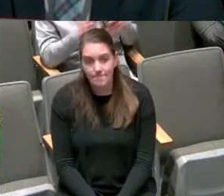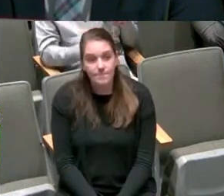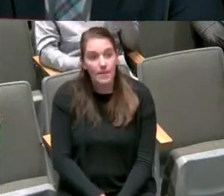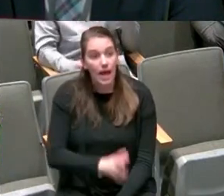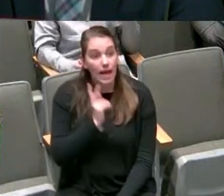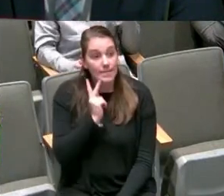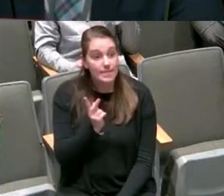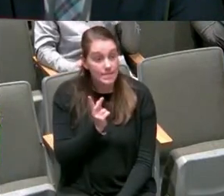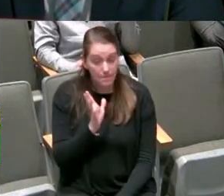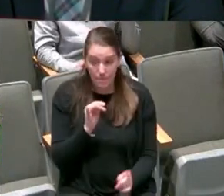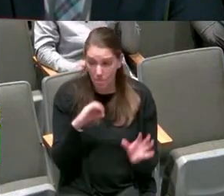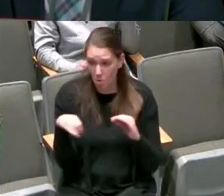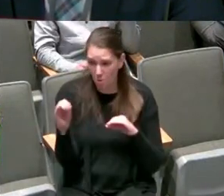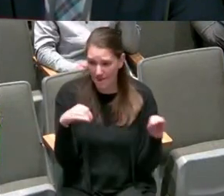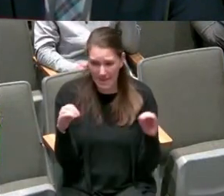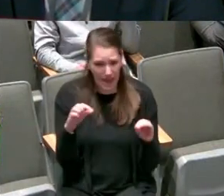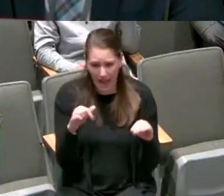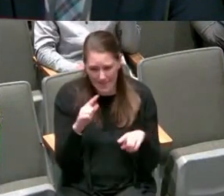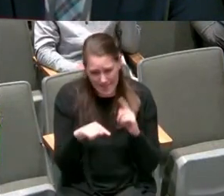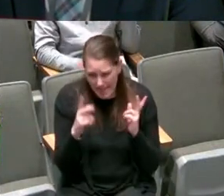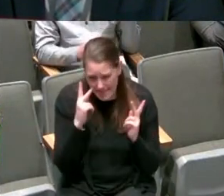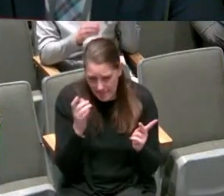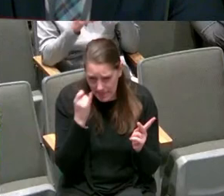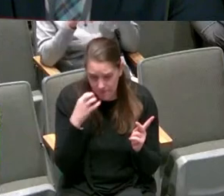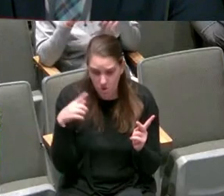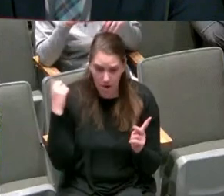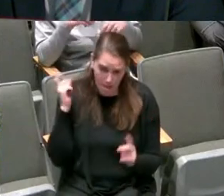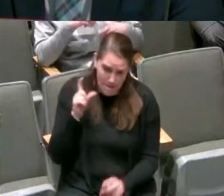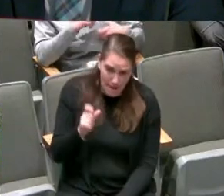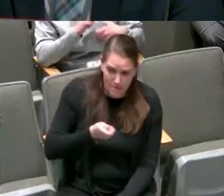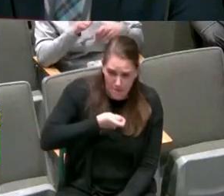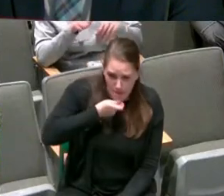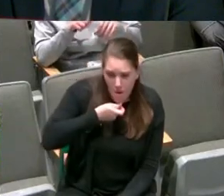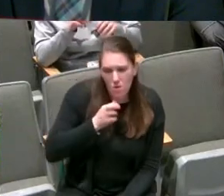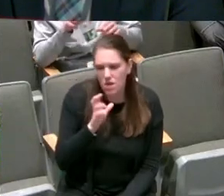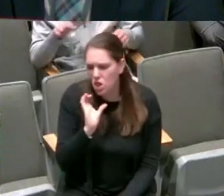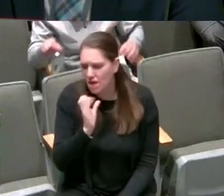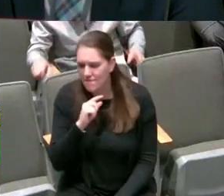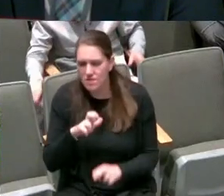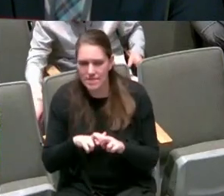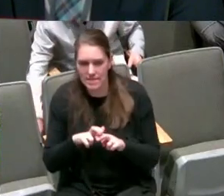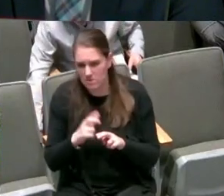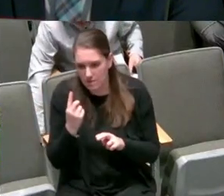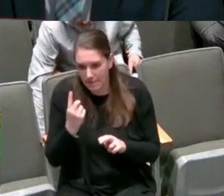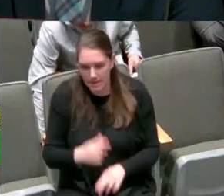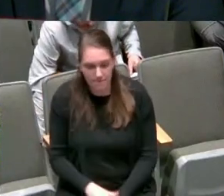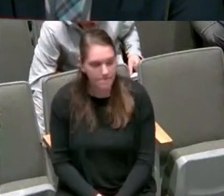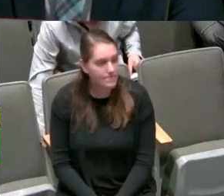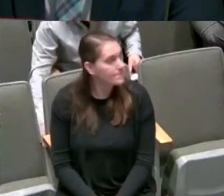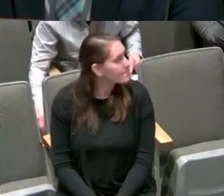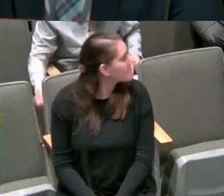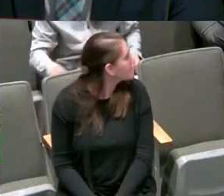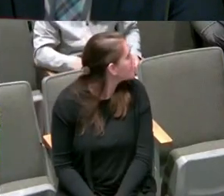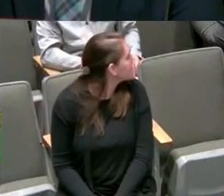see I see people moving around I just can't tell if you're moving up here or trying to find a seat or something